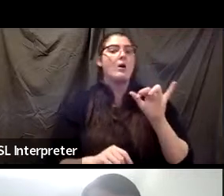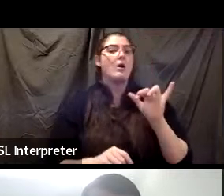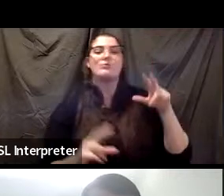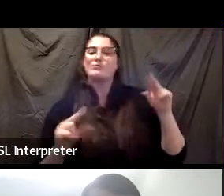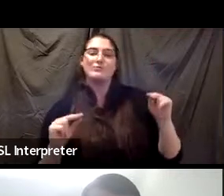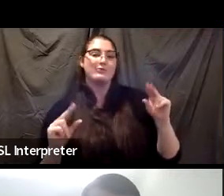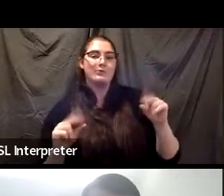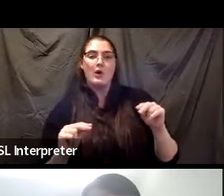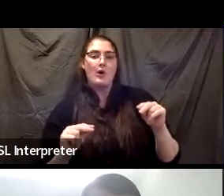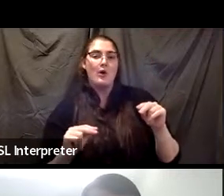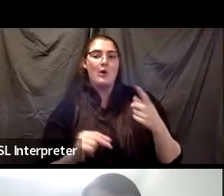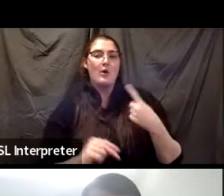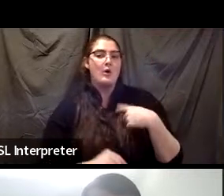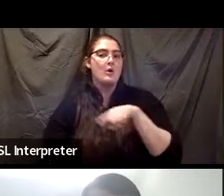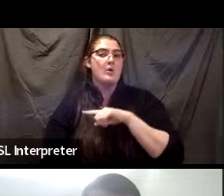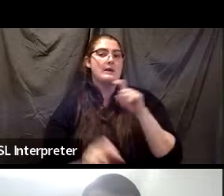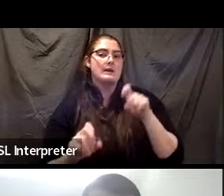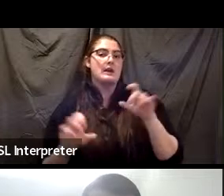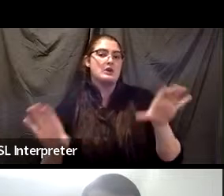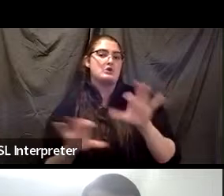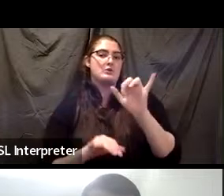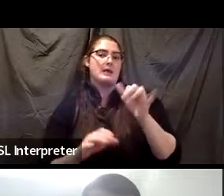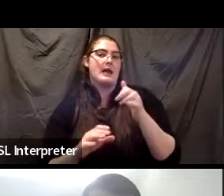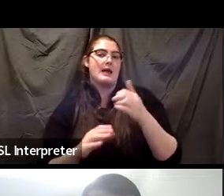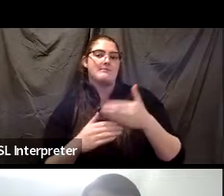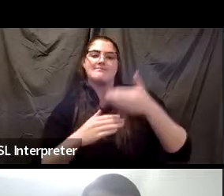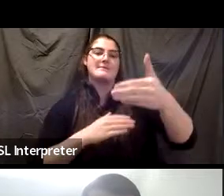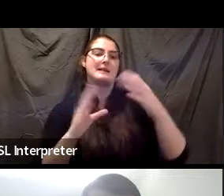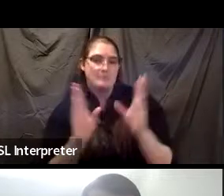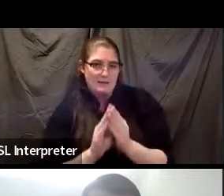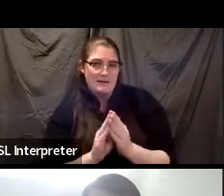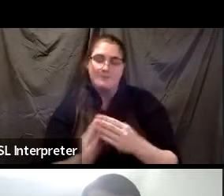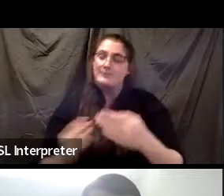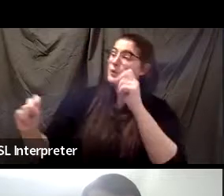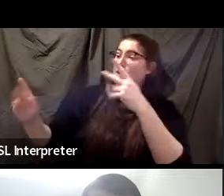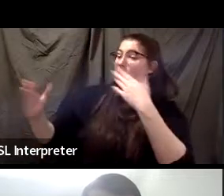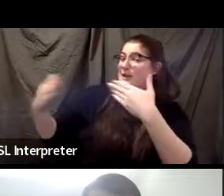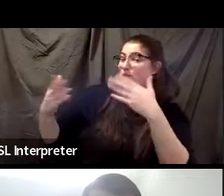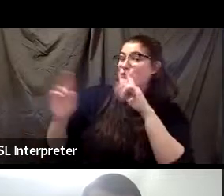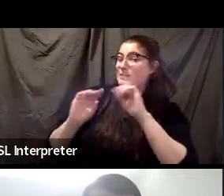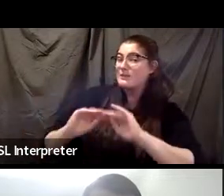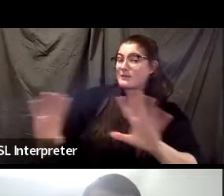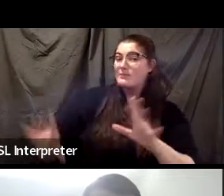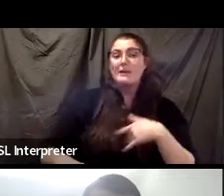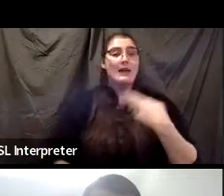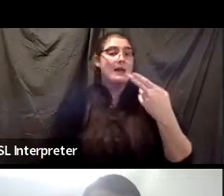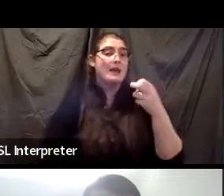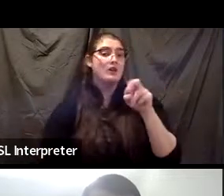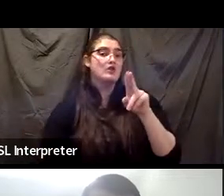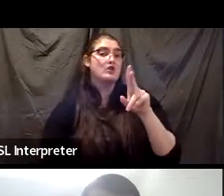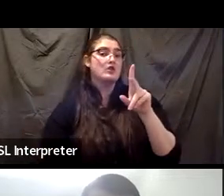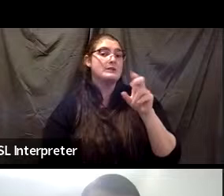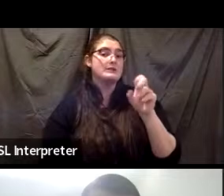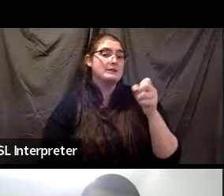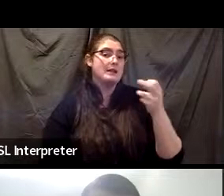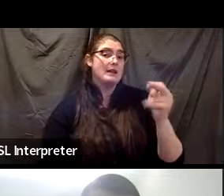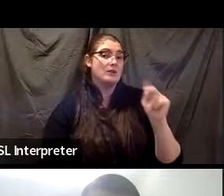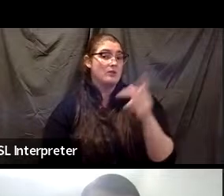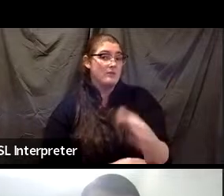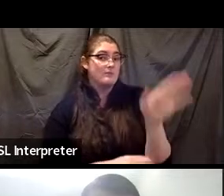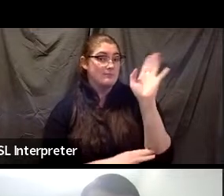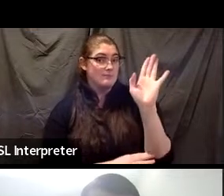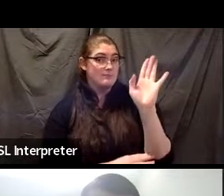no, we can do that next one. Okay, thanks for the clarification. Commissioner Henderson, you have your hand raised.